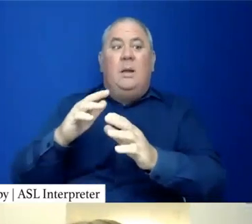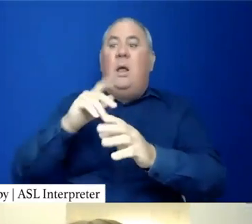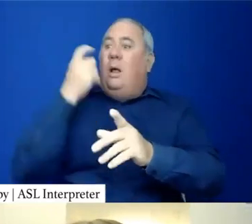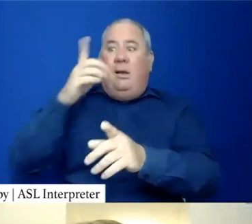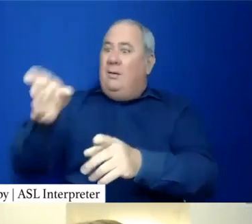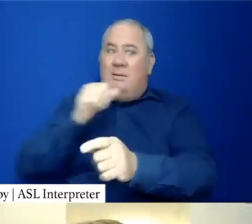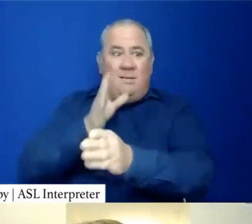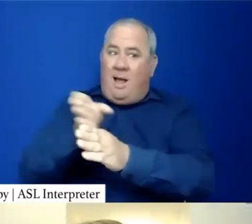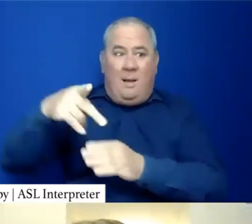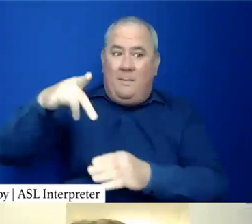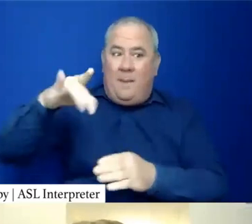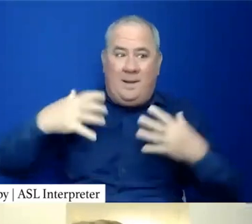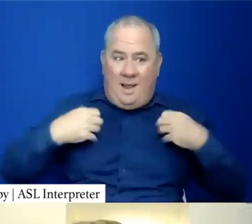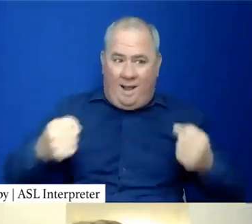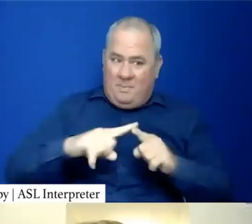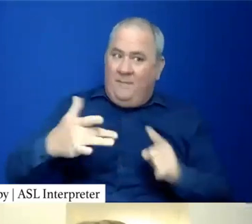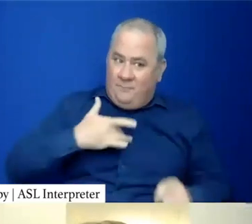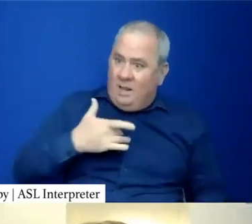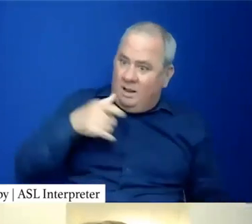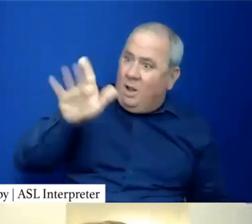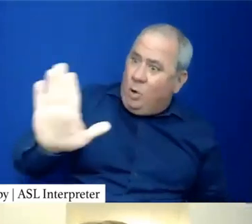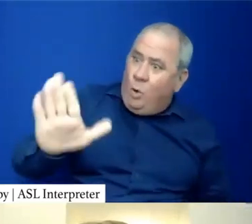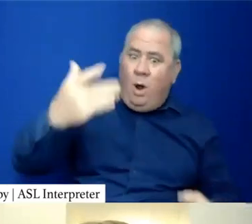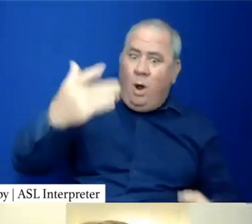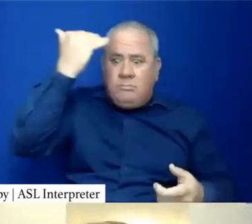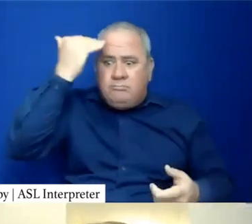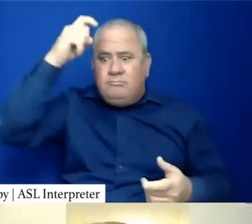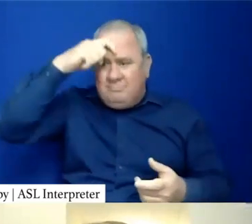have something worth saying and worth listening to without us